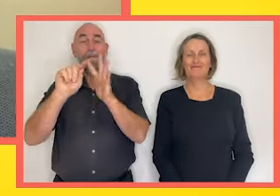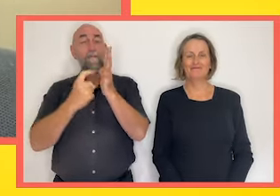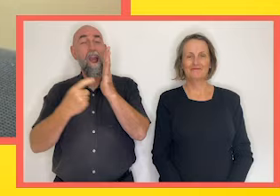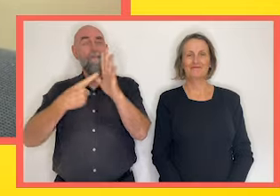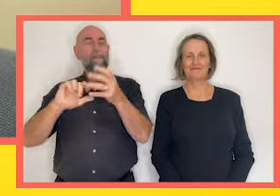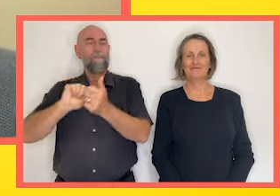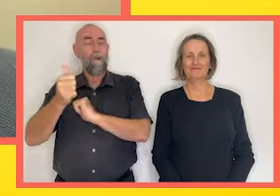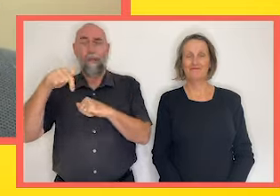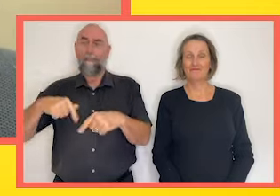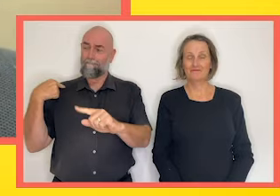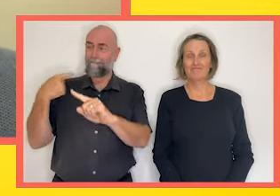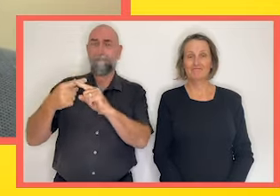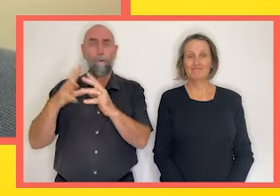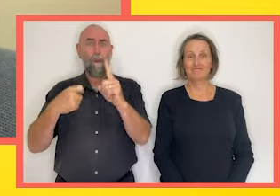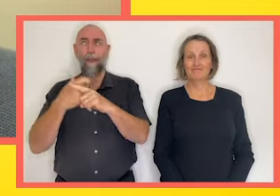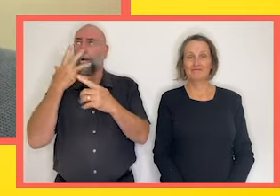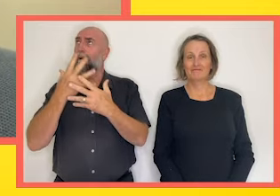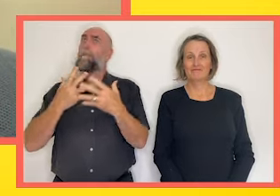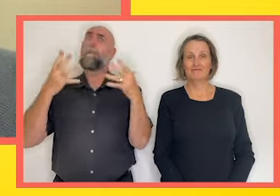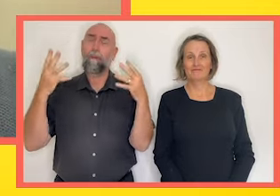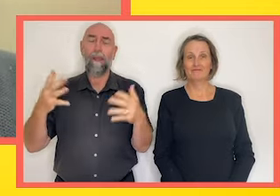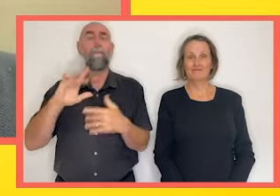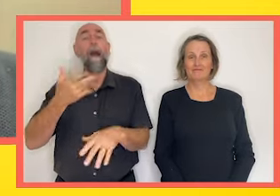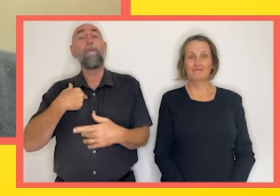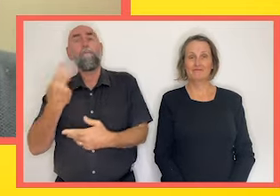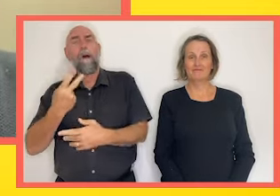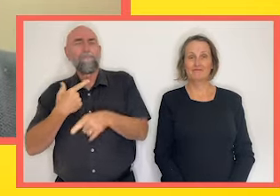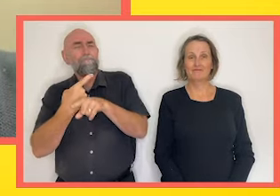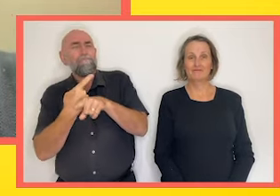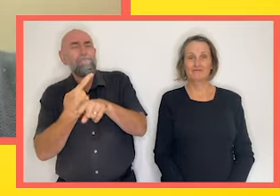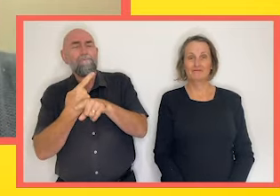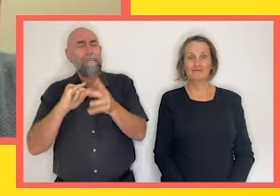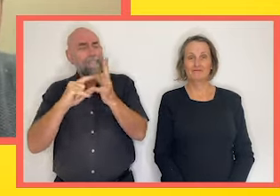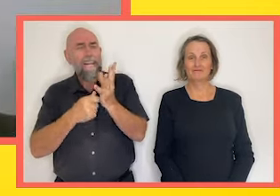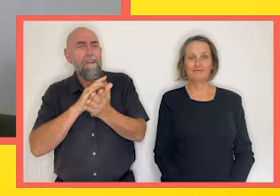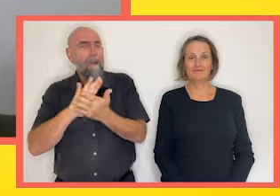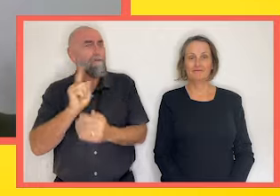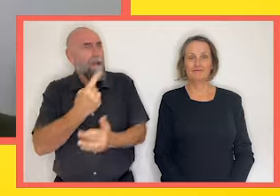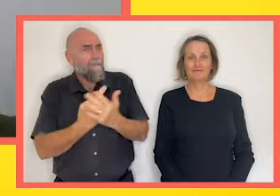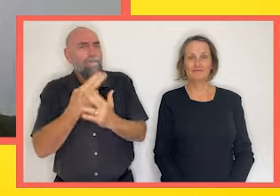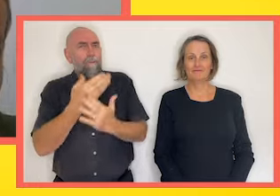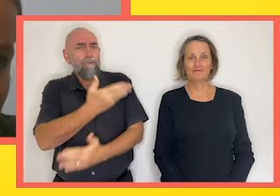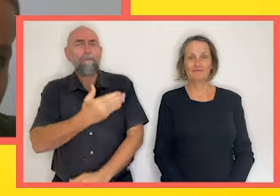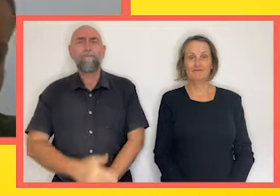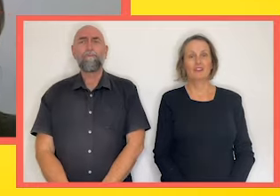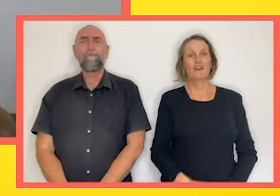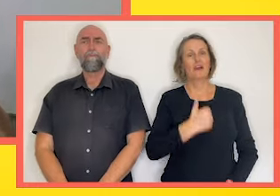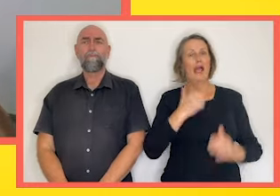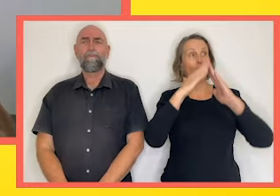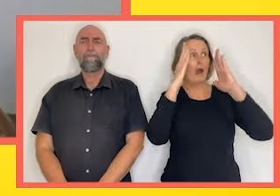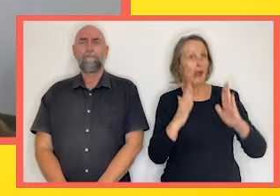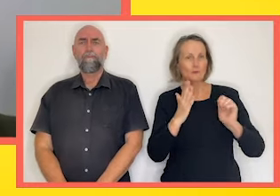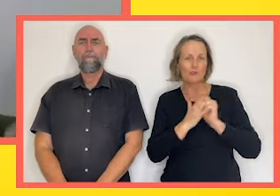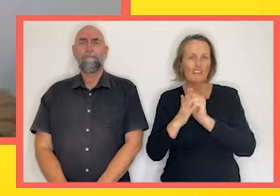week, but we also have a bit of a chin wag. So, Sarah, what's been happening in your life? We're currently renovating at the moment, so that's